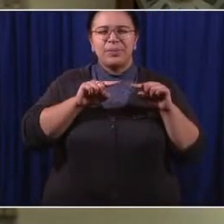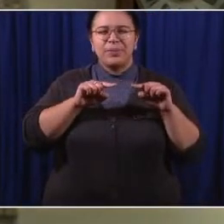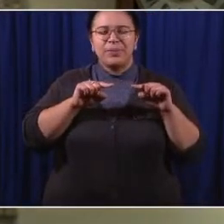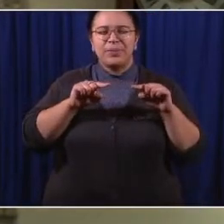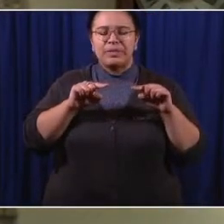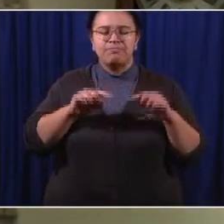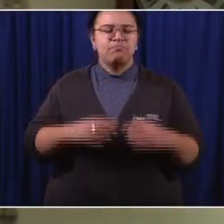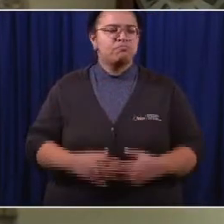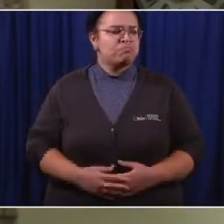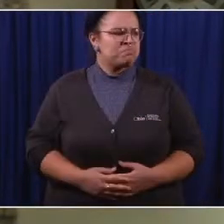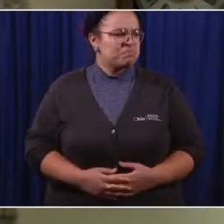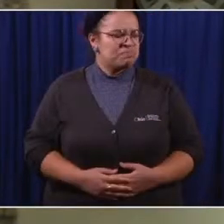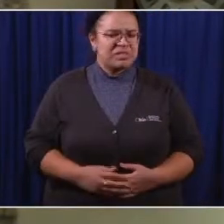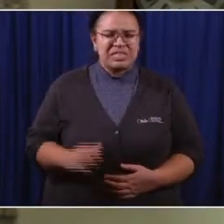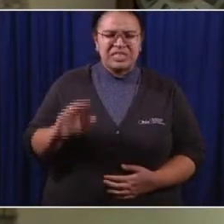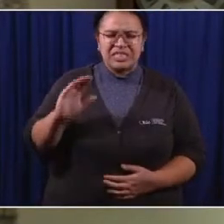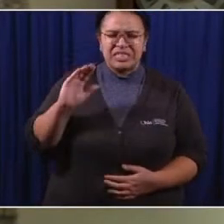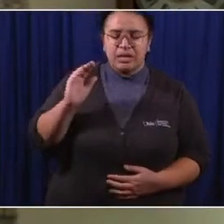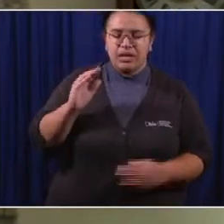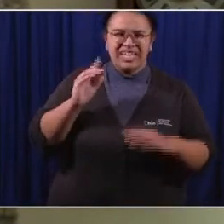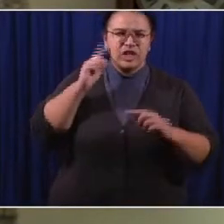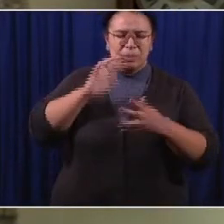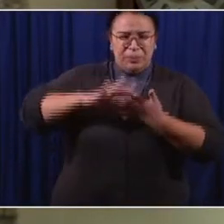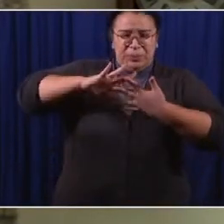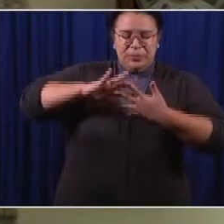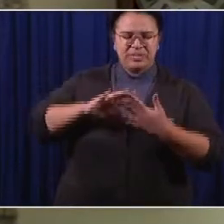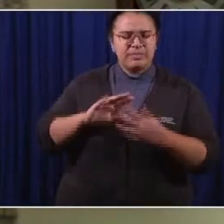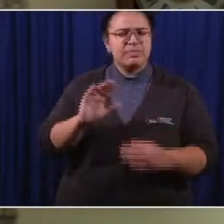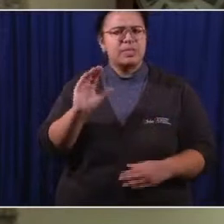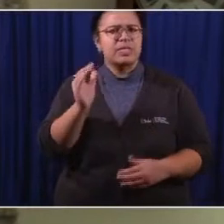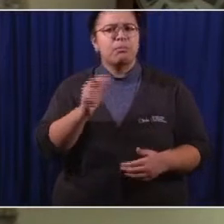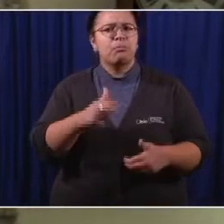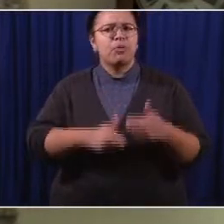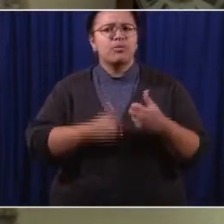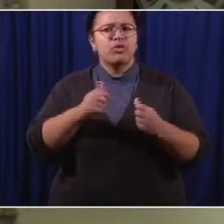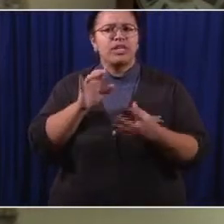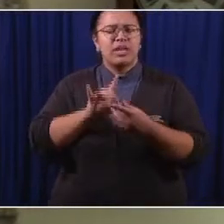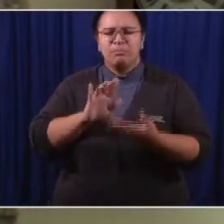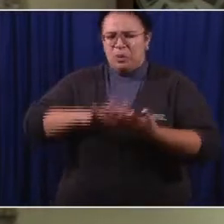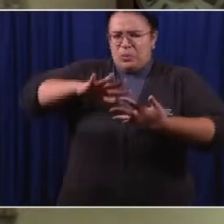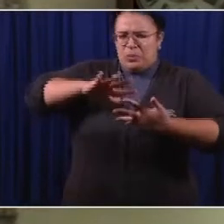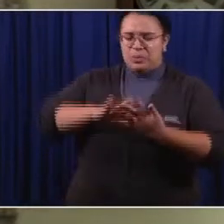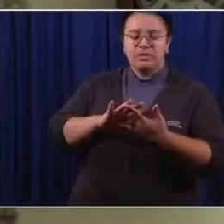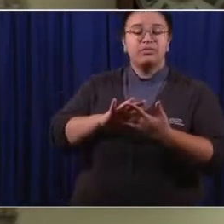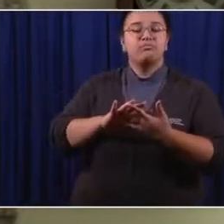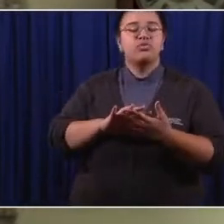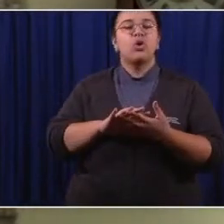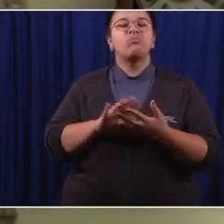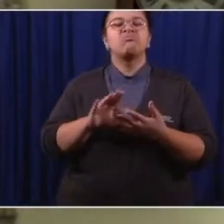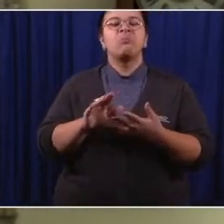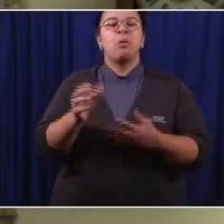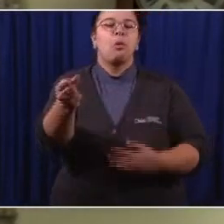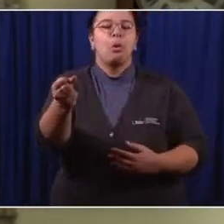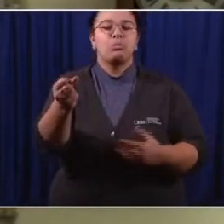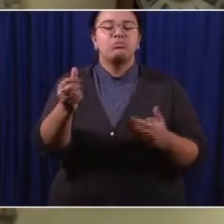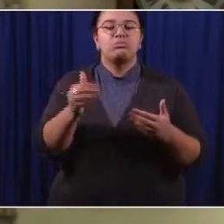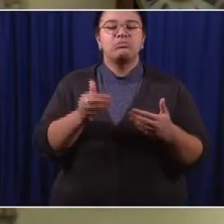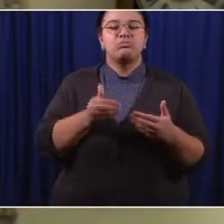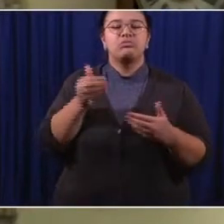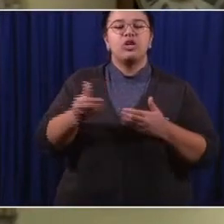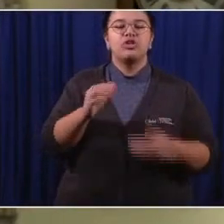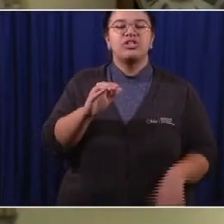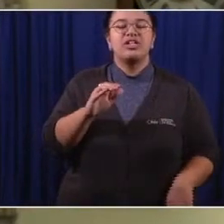I think we might be having some technical difficulty with Kevin, so we will move to Jack Borchert at Cincinnati